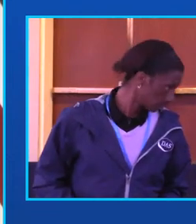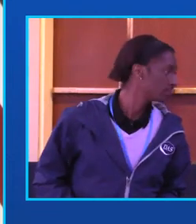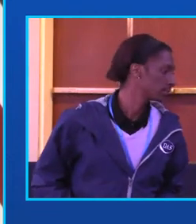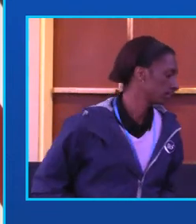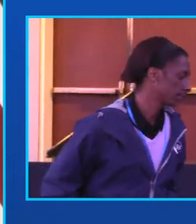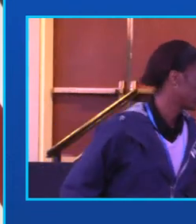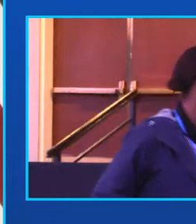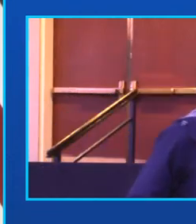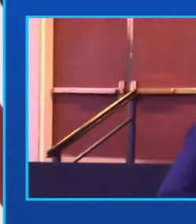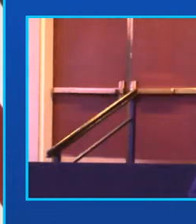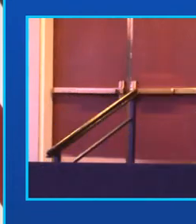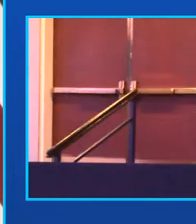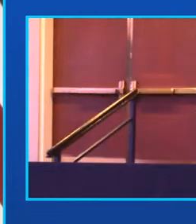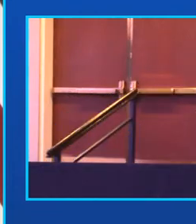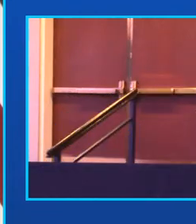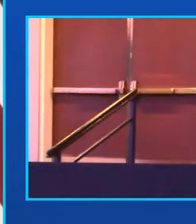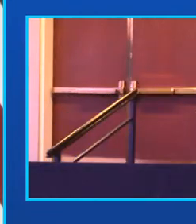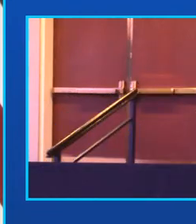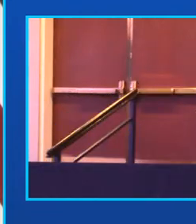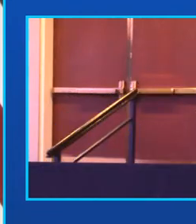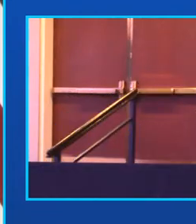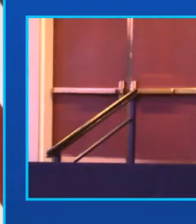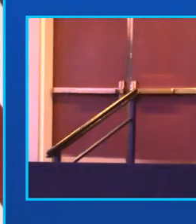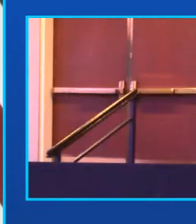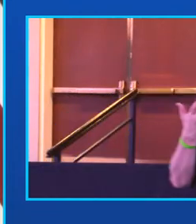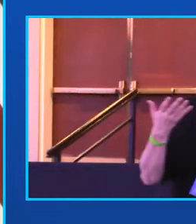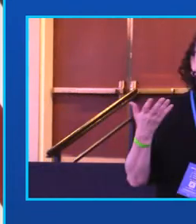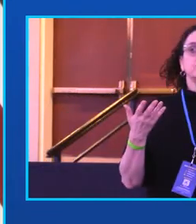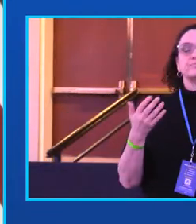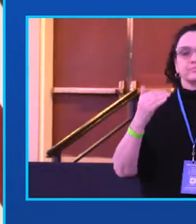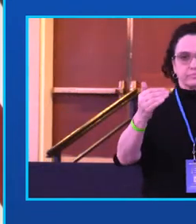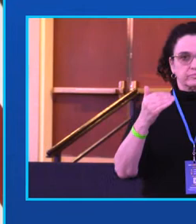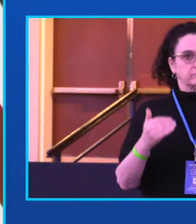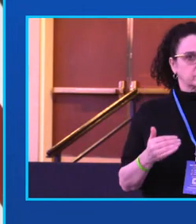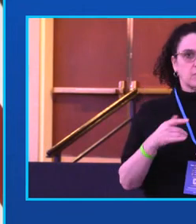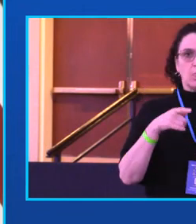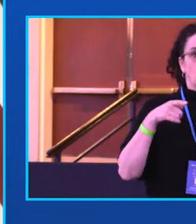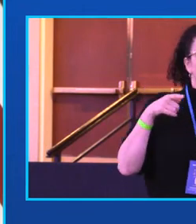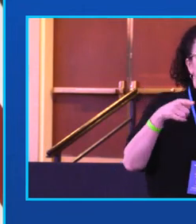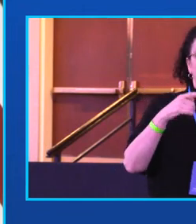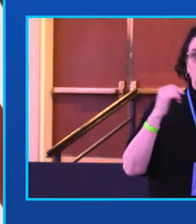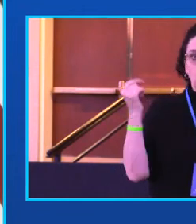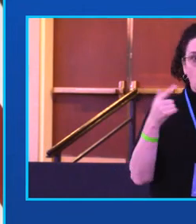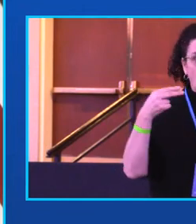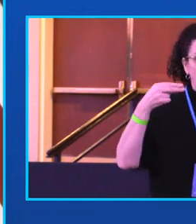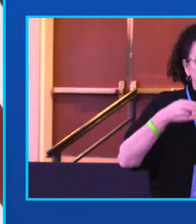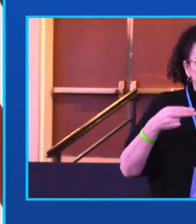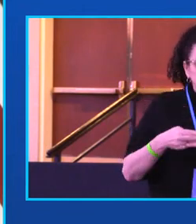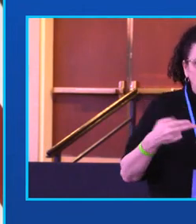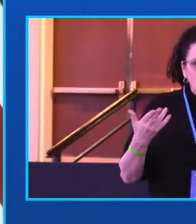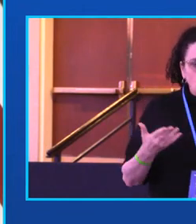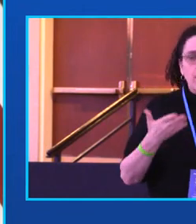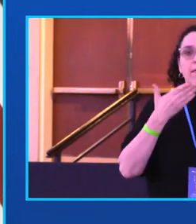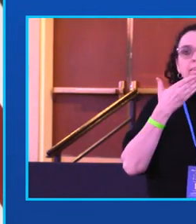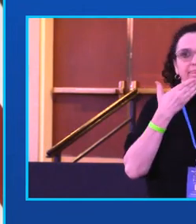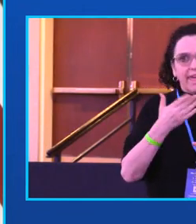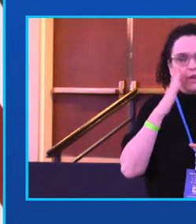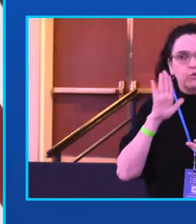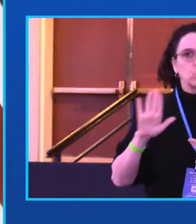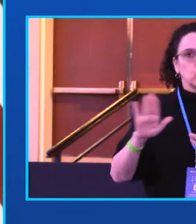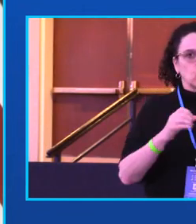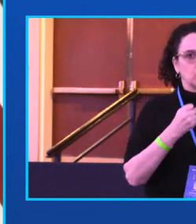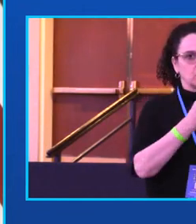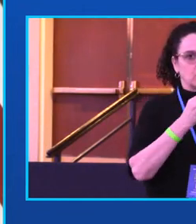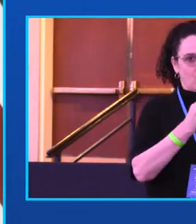So let's get to the bottom line. Let's get to the next slide. Thanks for the record-setting support. Our 2022 budget